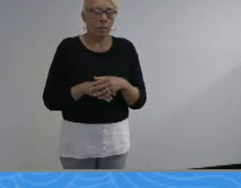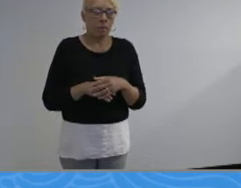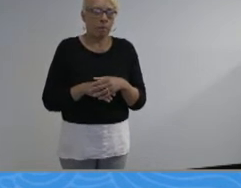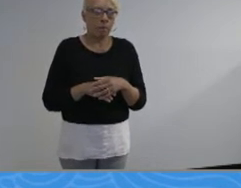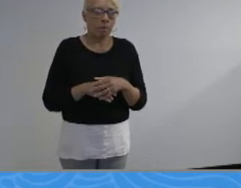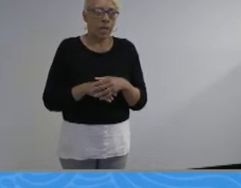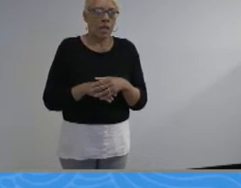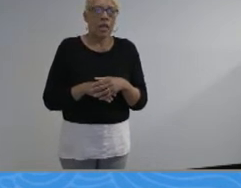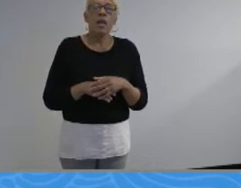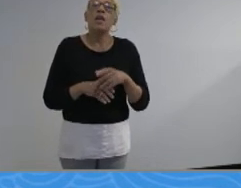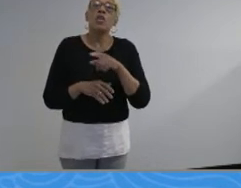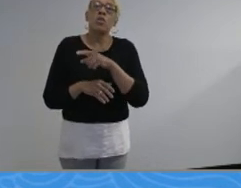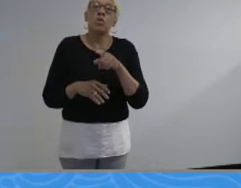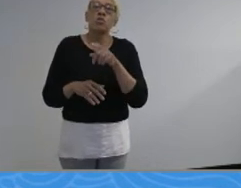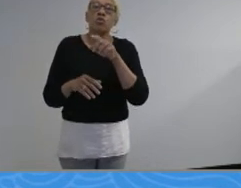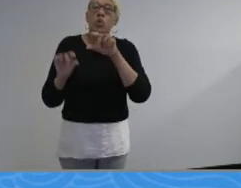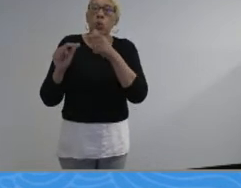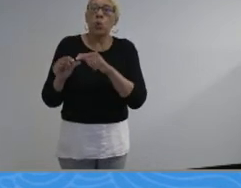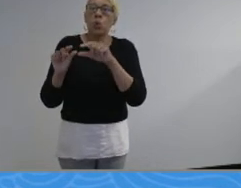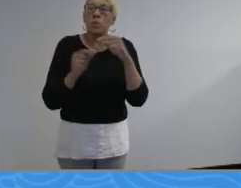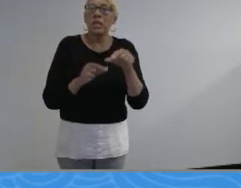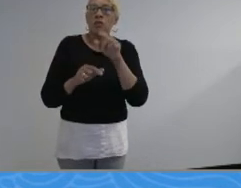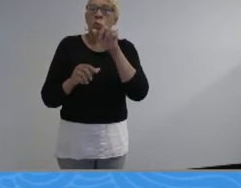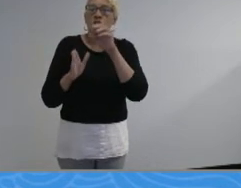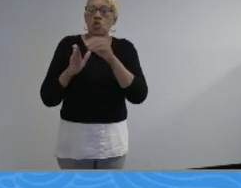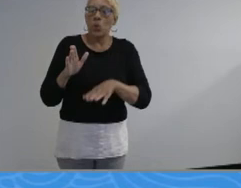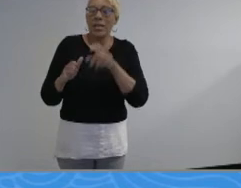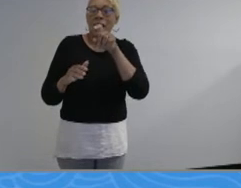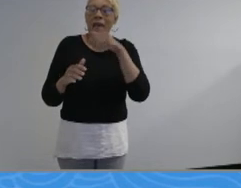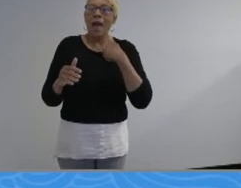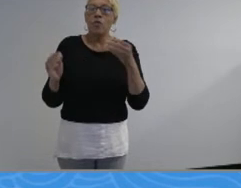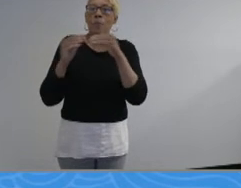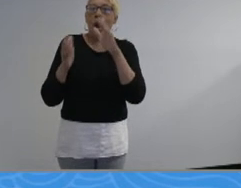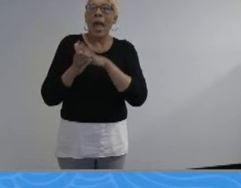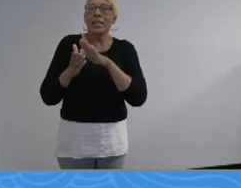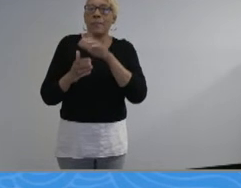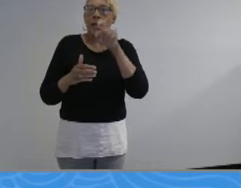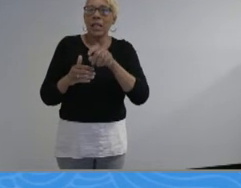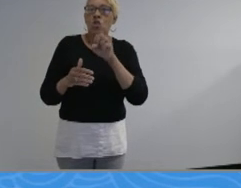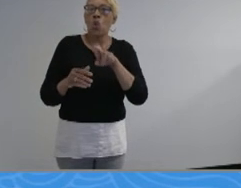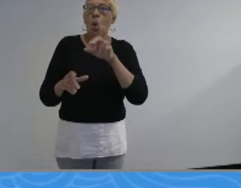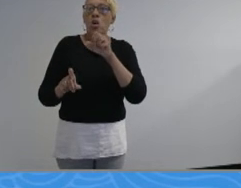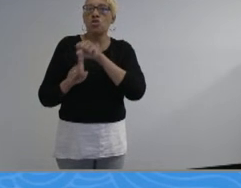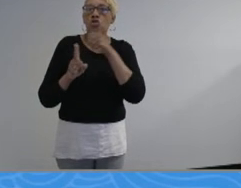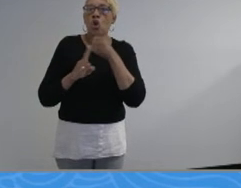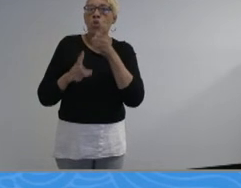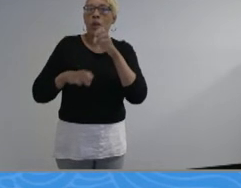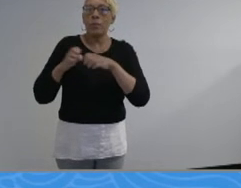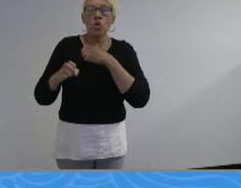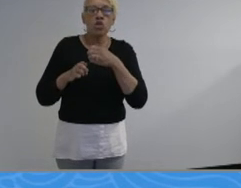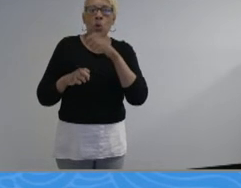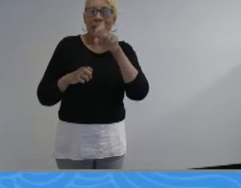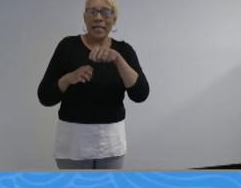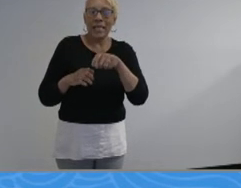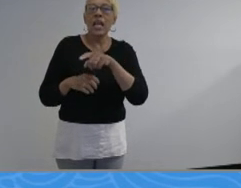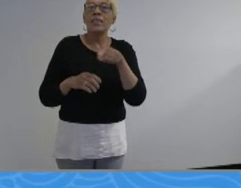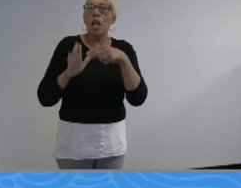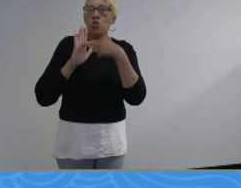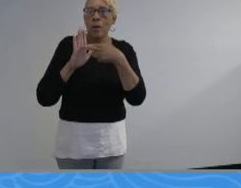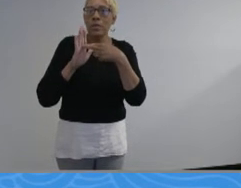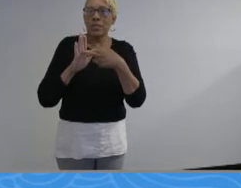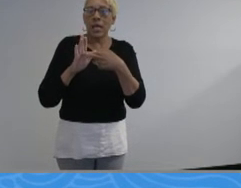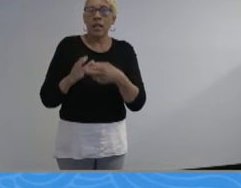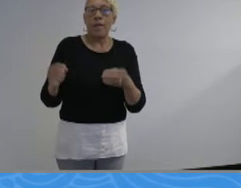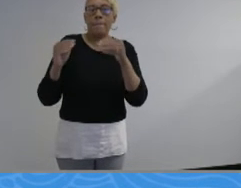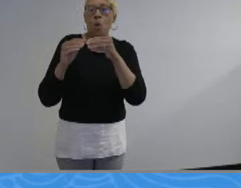needy groups of students in terms of academic needs, as well as perhaps other social emotional attendance needs, they do represent a greater